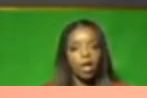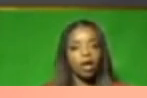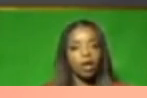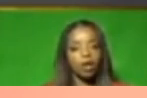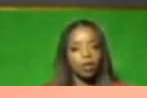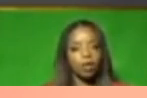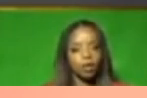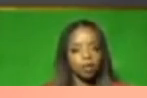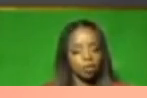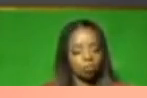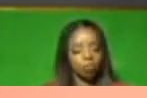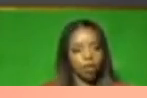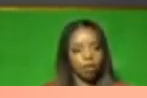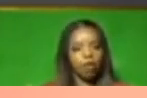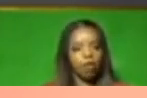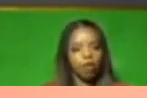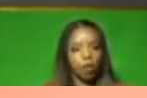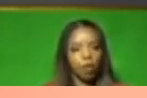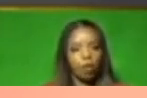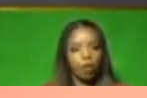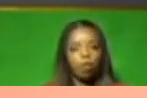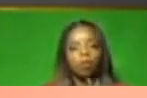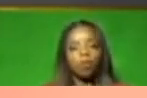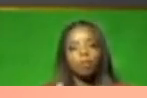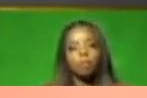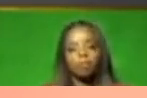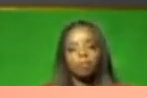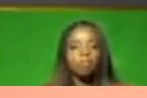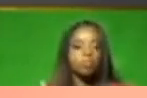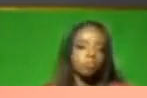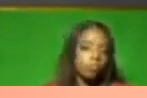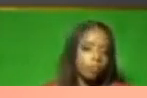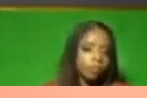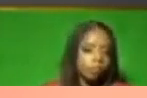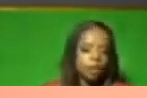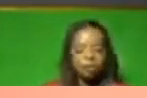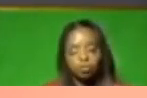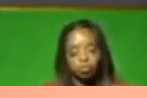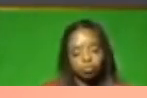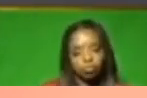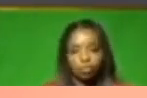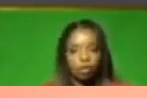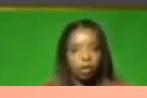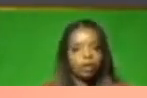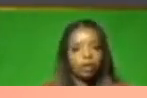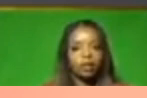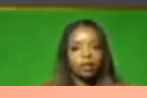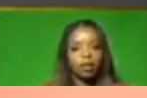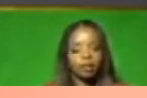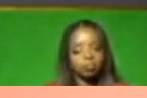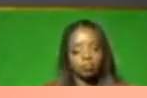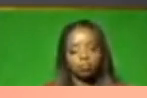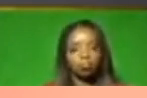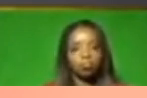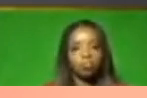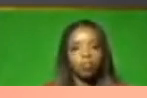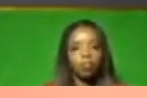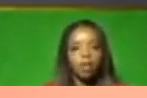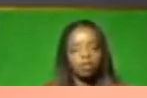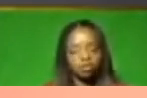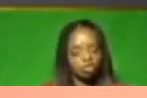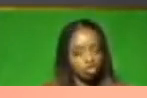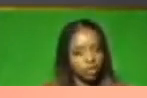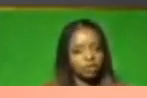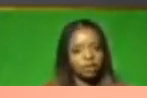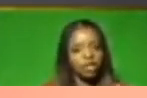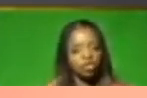stakeholders to guide our climate actions, including our approach to a just